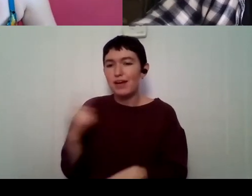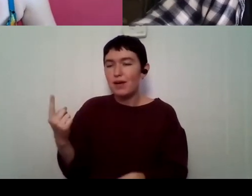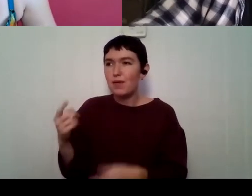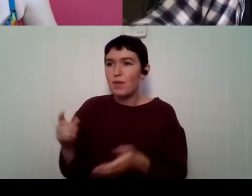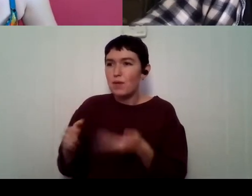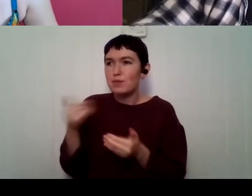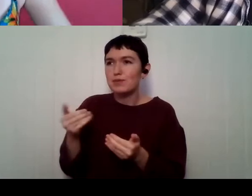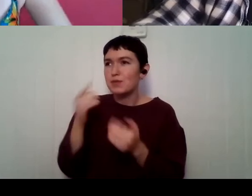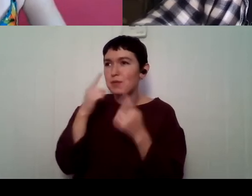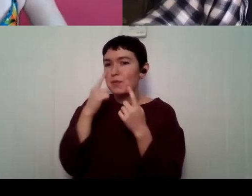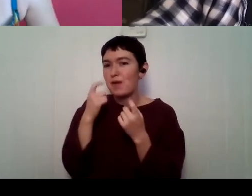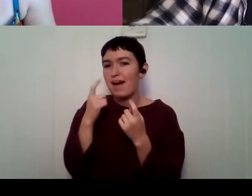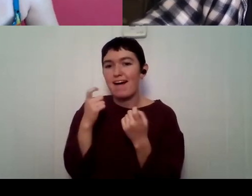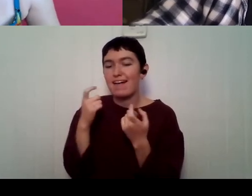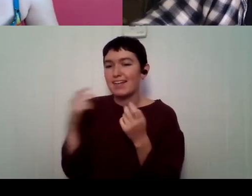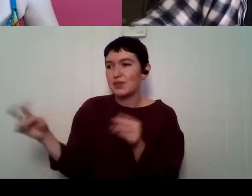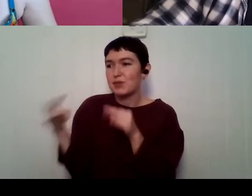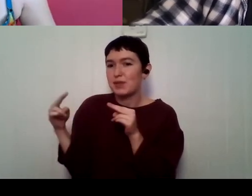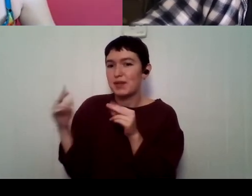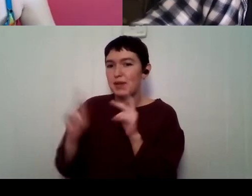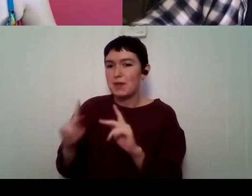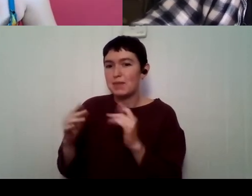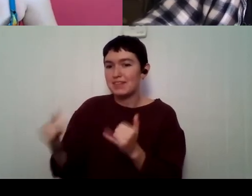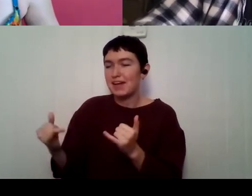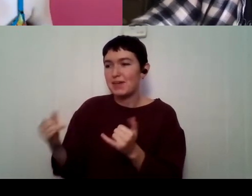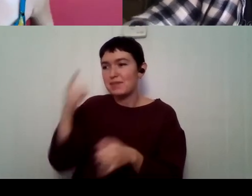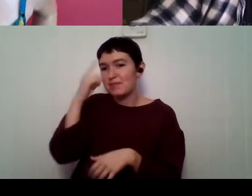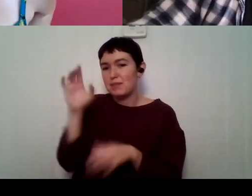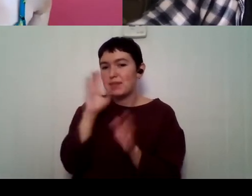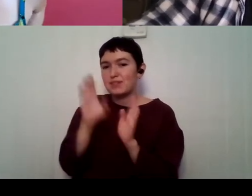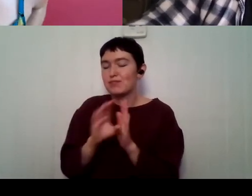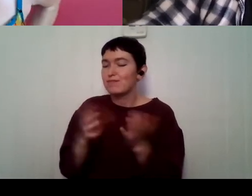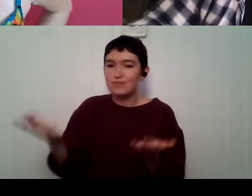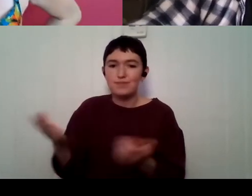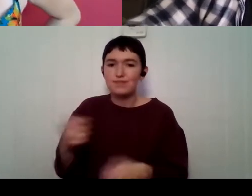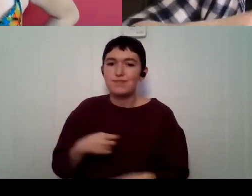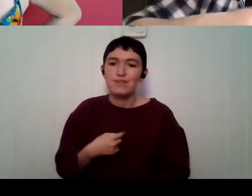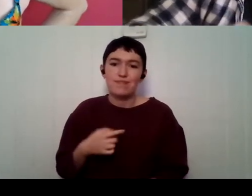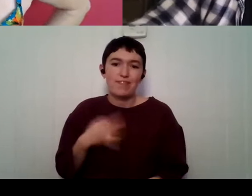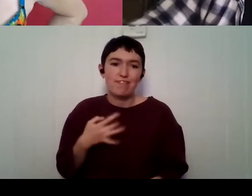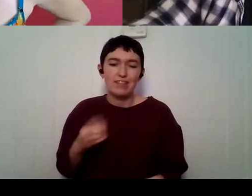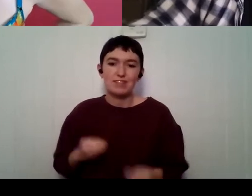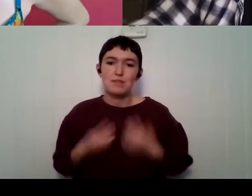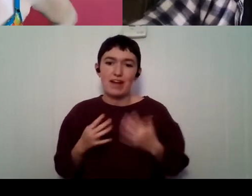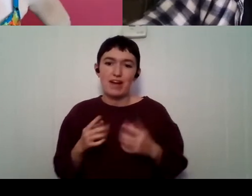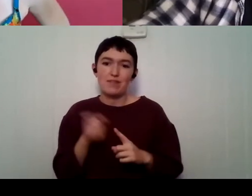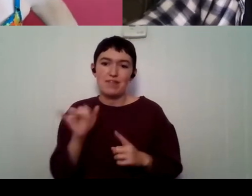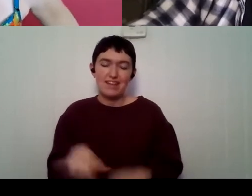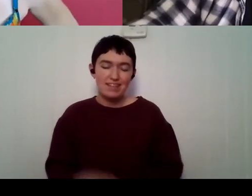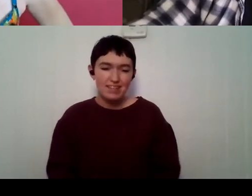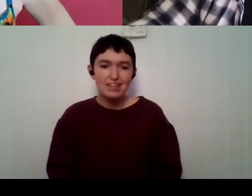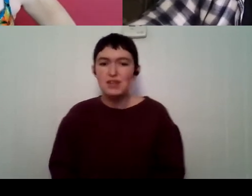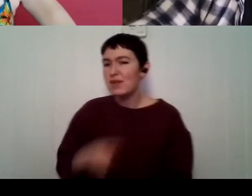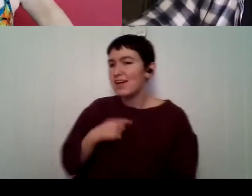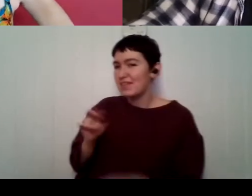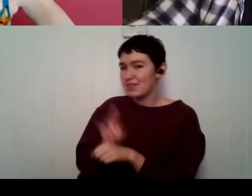know, that's she's amazing. The ultimate inspiration for me, you know. That's great. That's solid. I'm going to use that the next time I'm with a group of friends